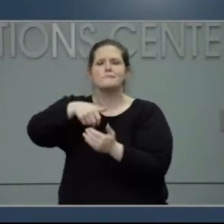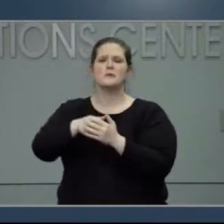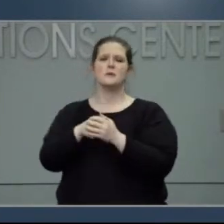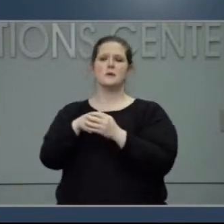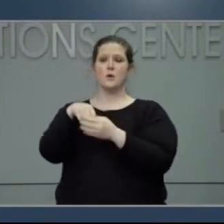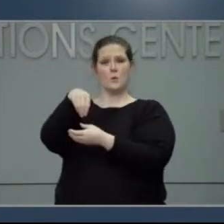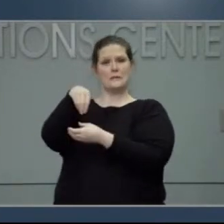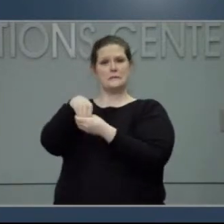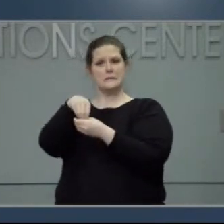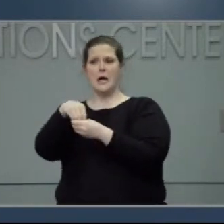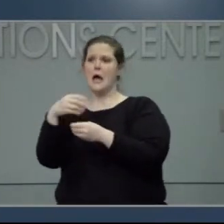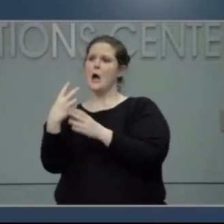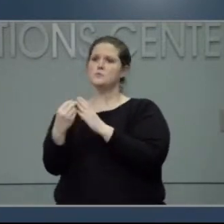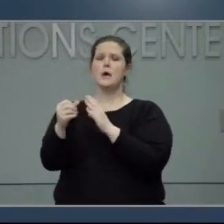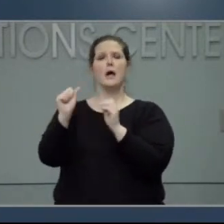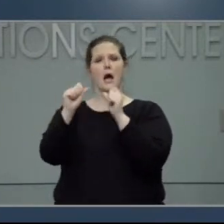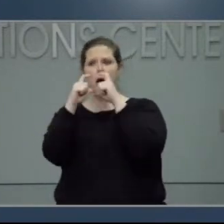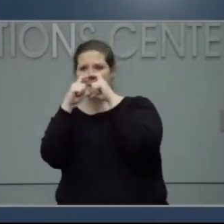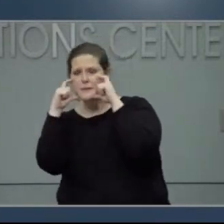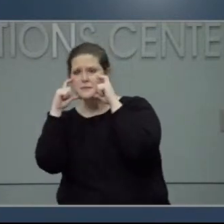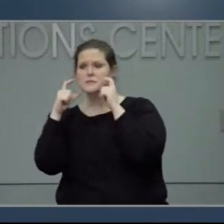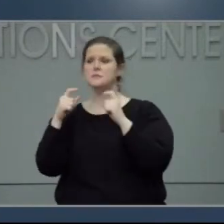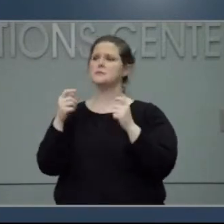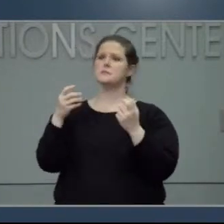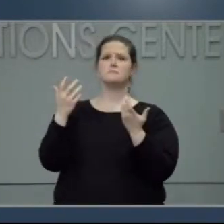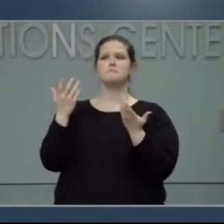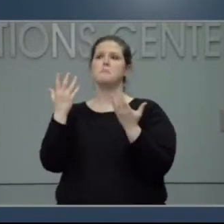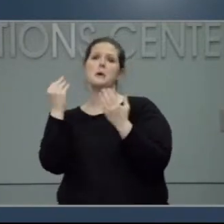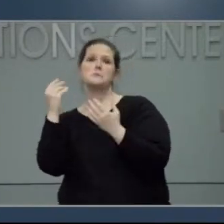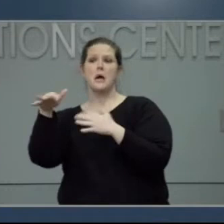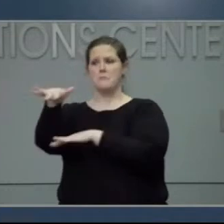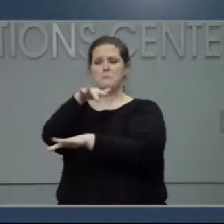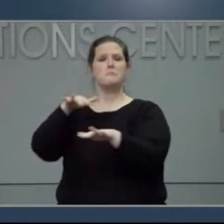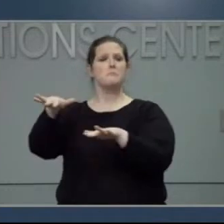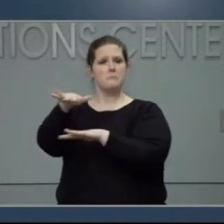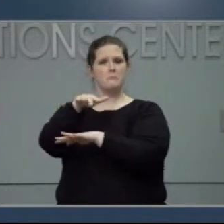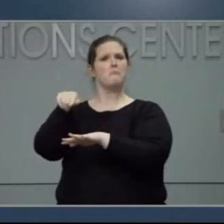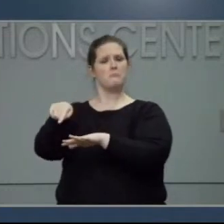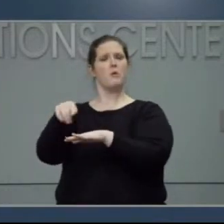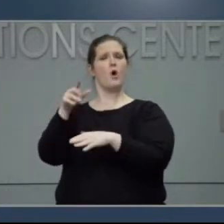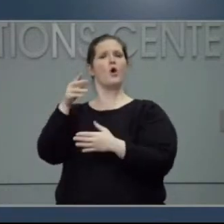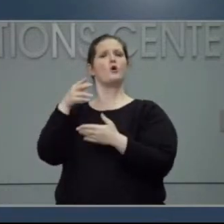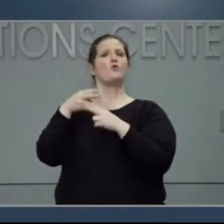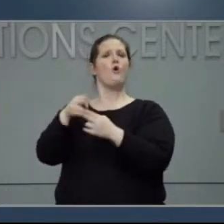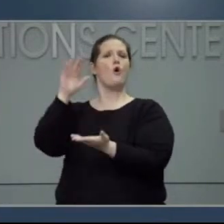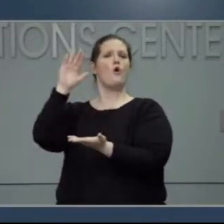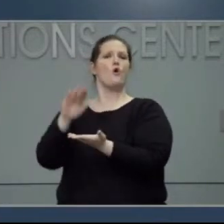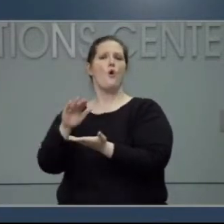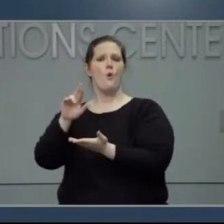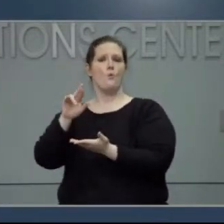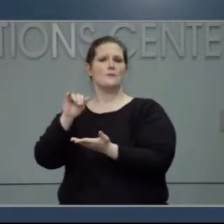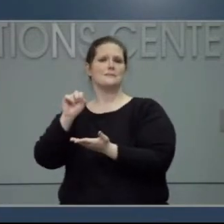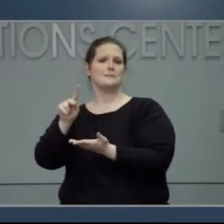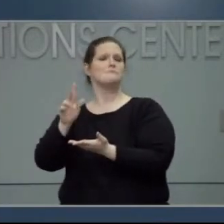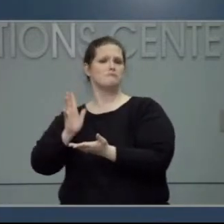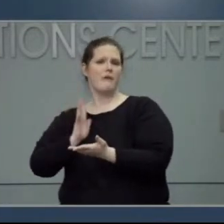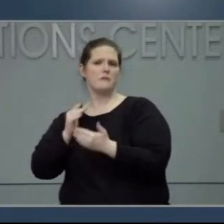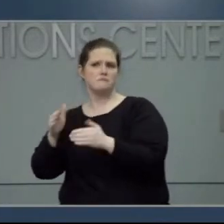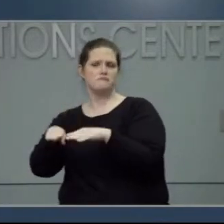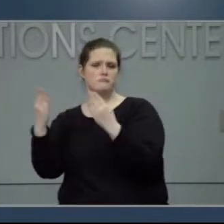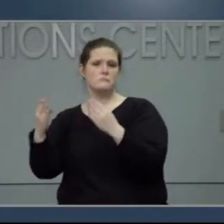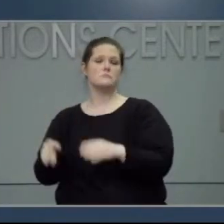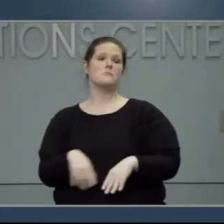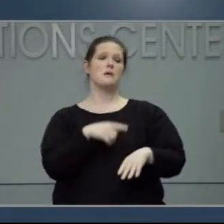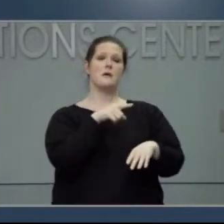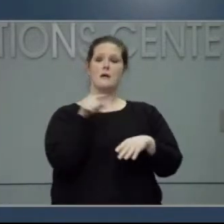the entire time. You have good ventilation or you're outdoors, and your interactions with people are short, and activities such as singing, yelling,